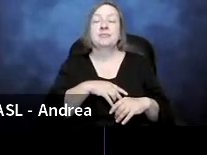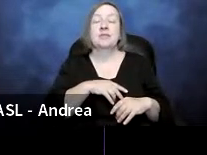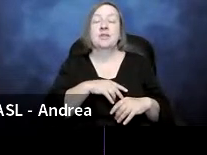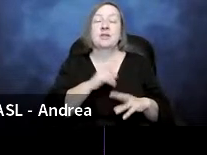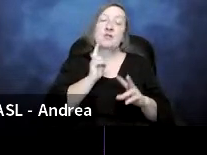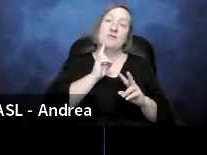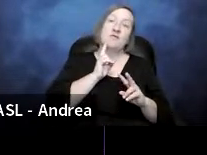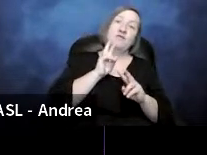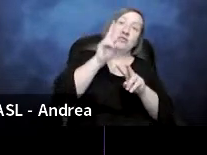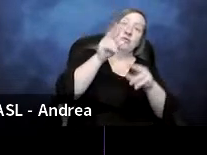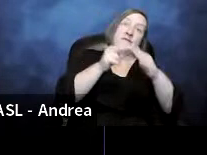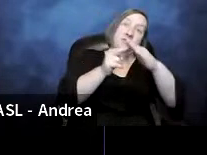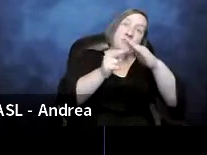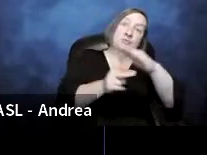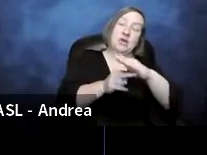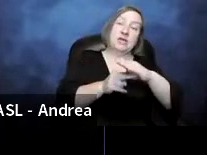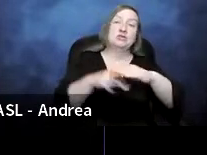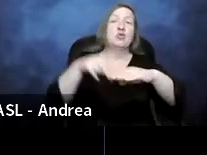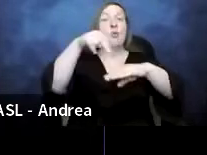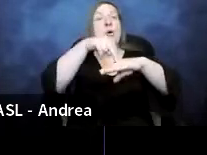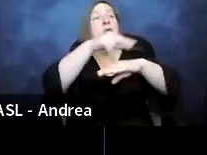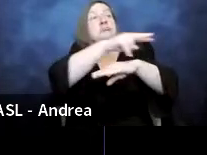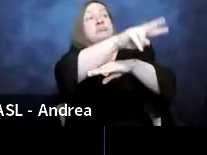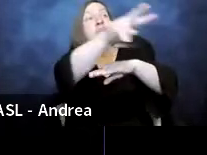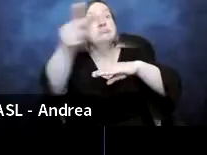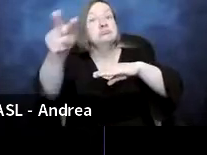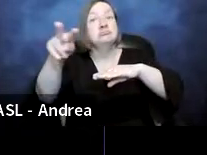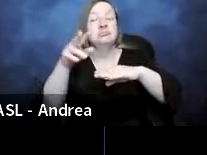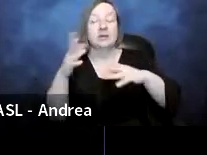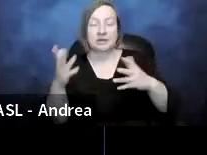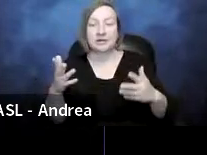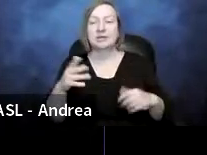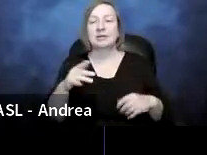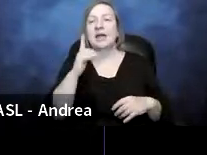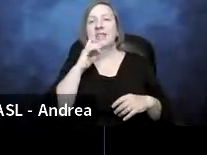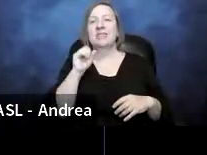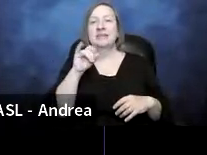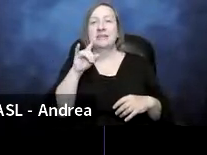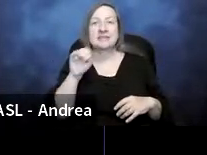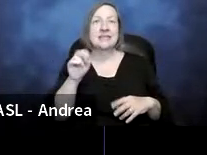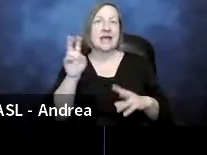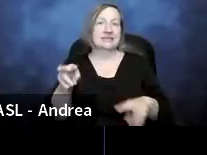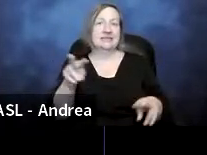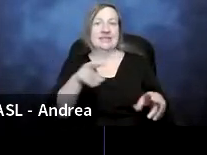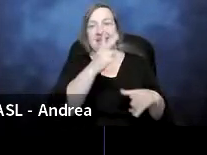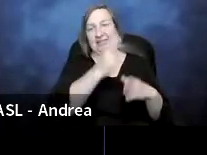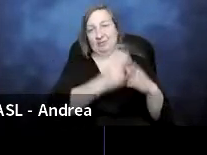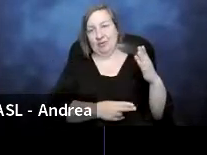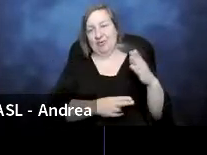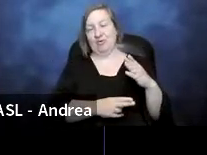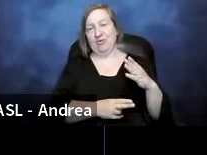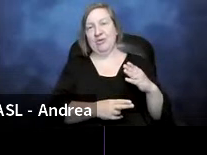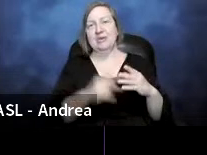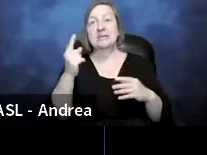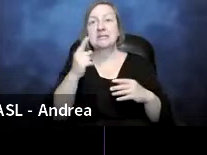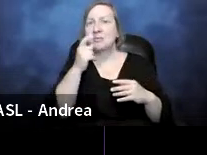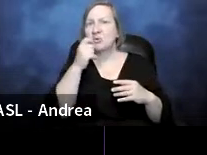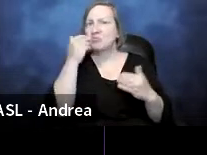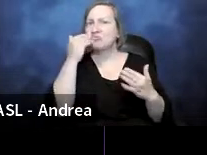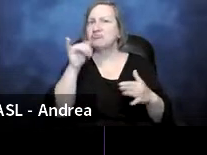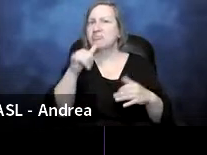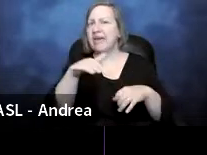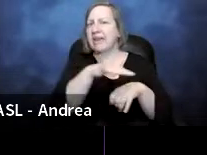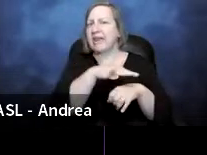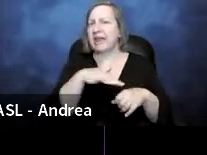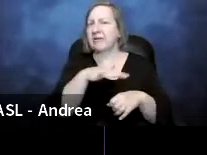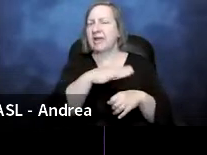from are particularly important. I think the sightseeing route here takes a bit of both, where perhaps somebody is unfamiliar